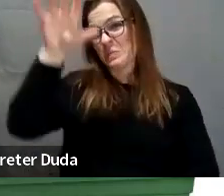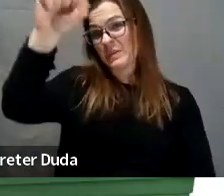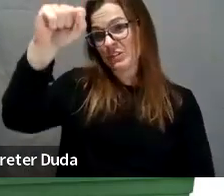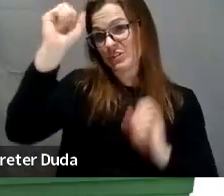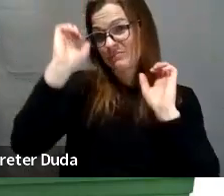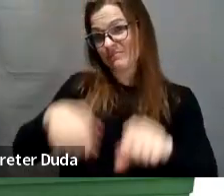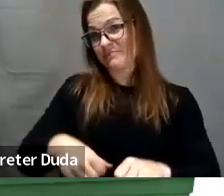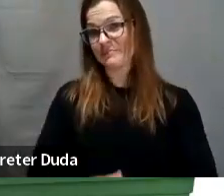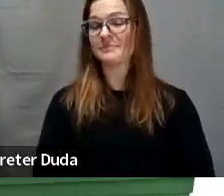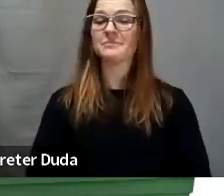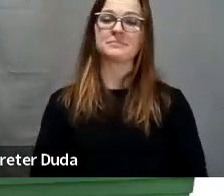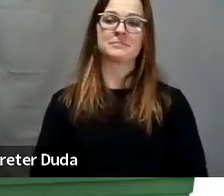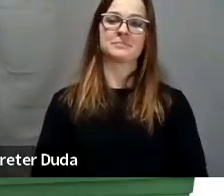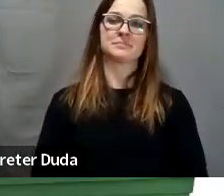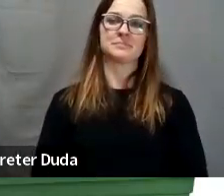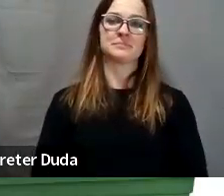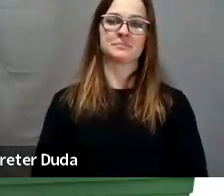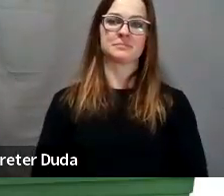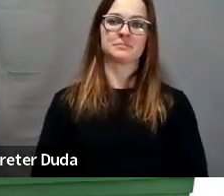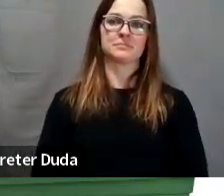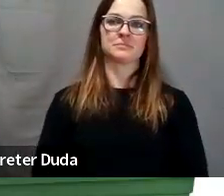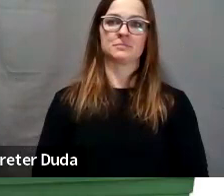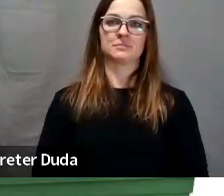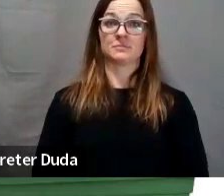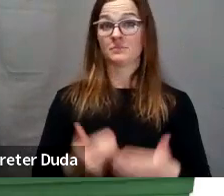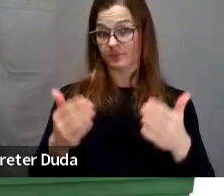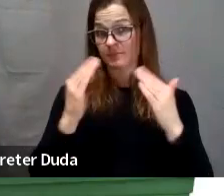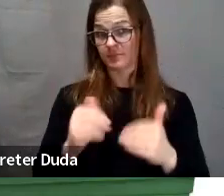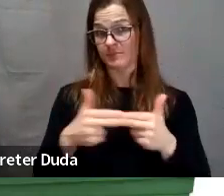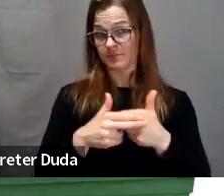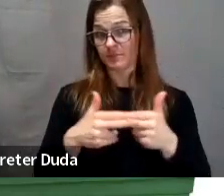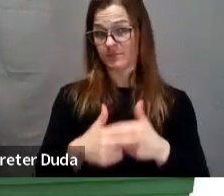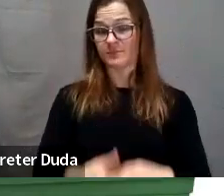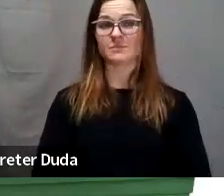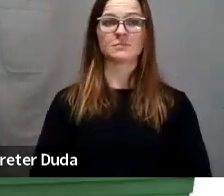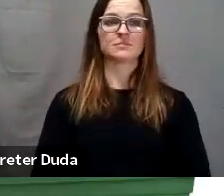to reach a raised garden bed. Can we go to the next slide?